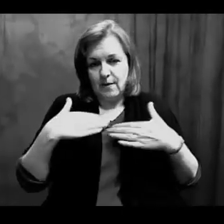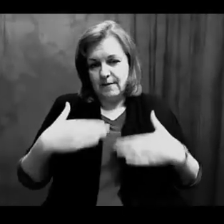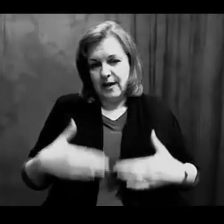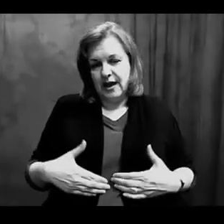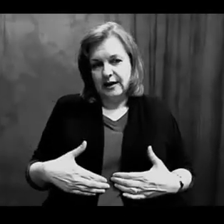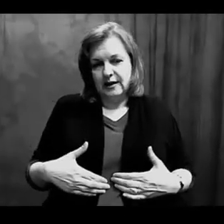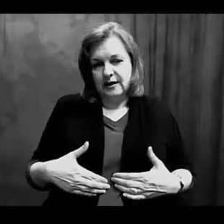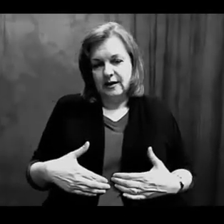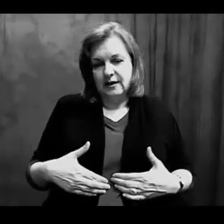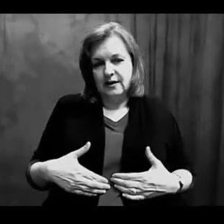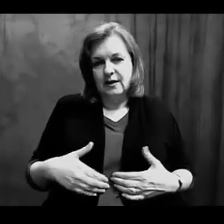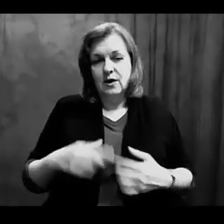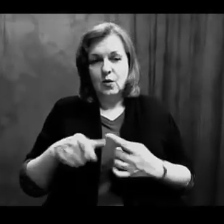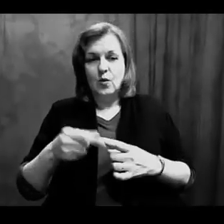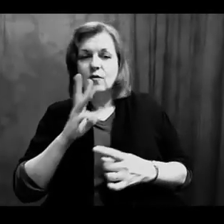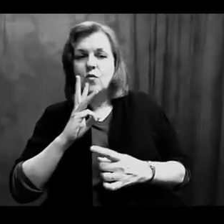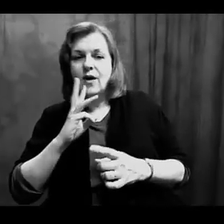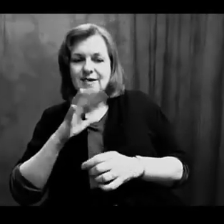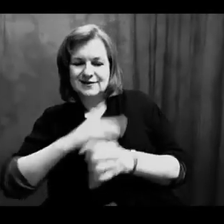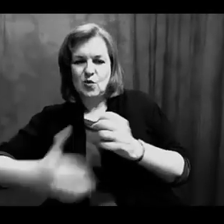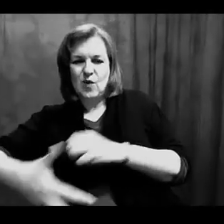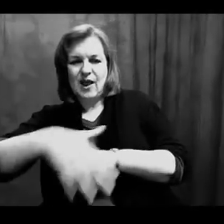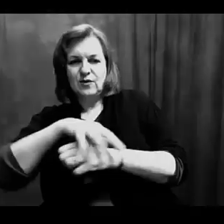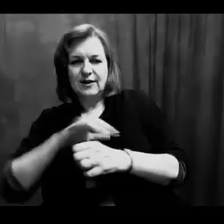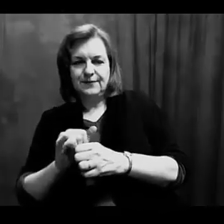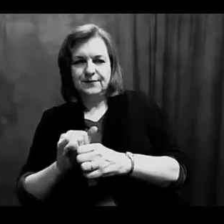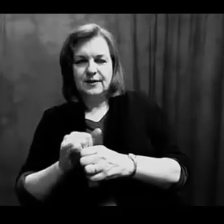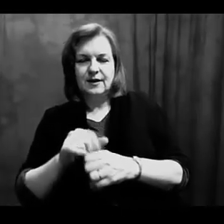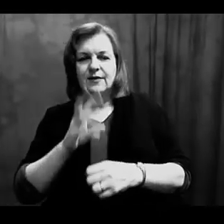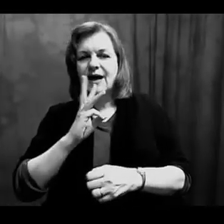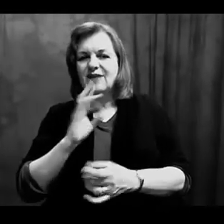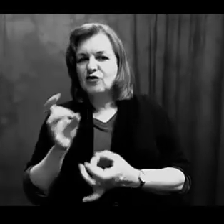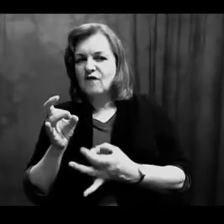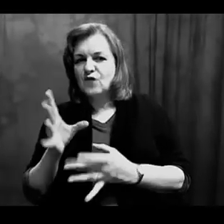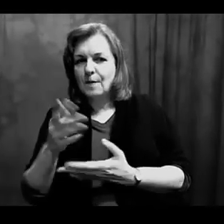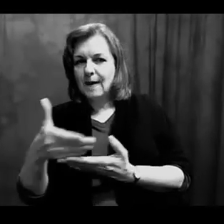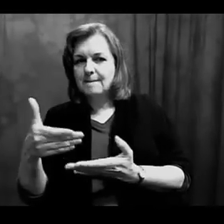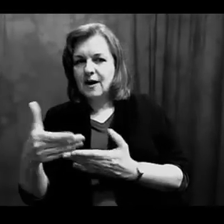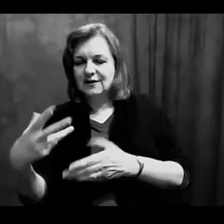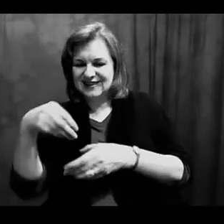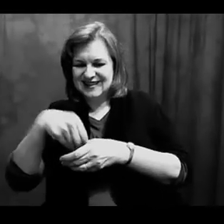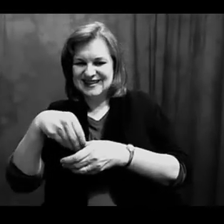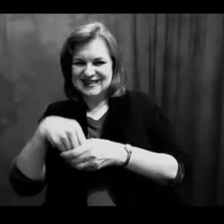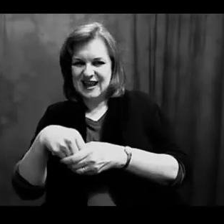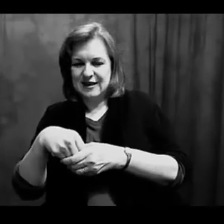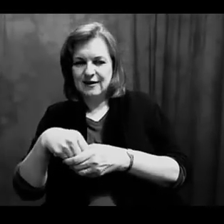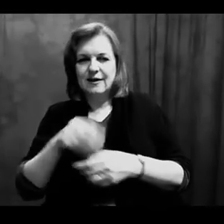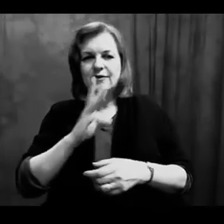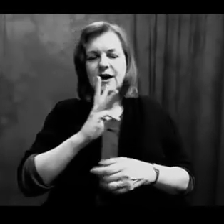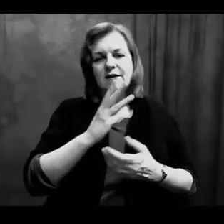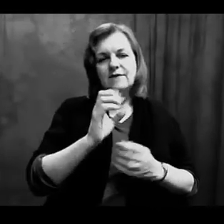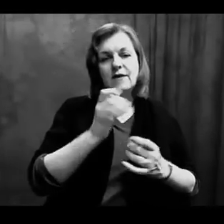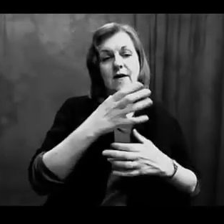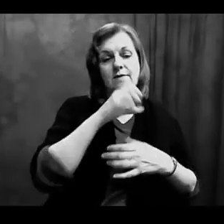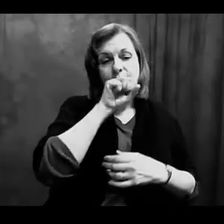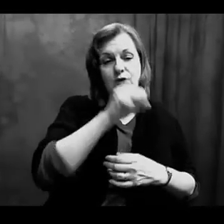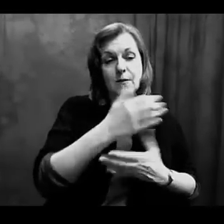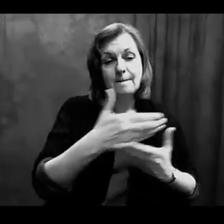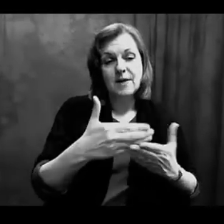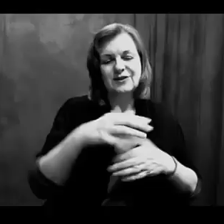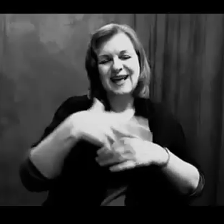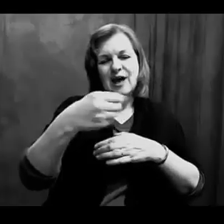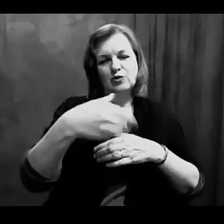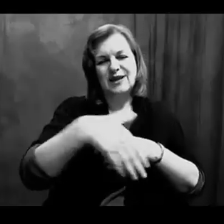going to fold in your body when it's exposed to water so that all of the hydrophobics are on the inside and all